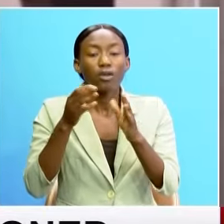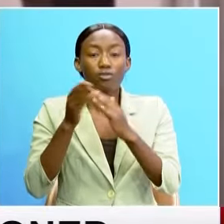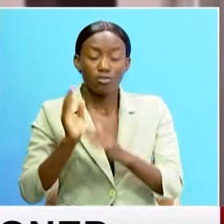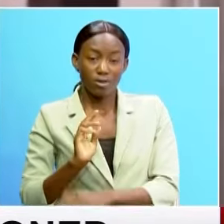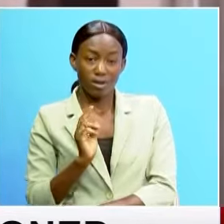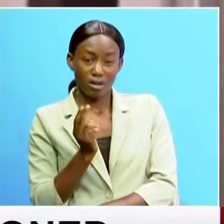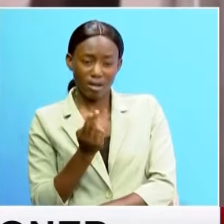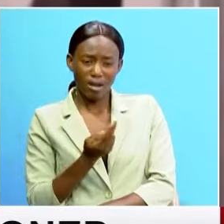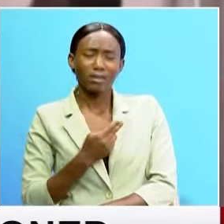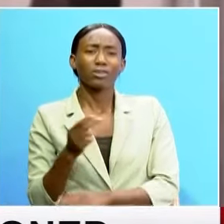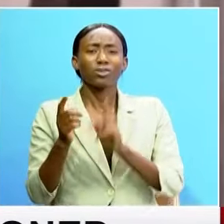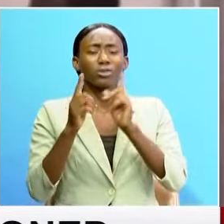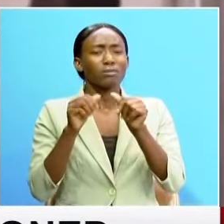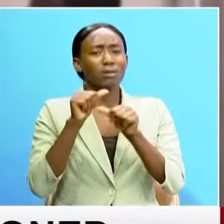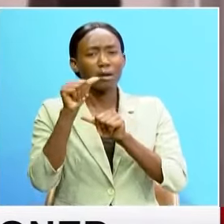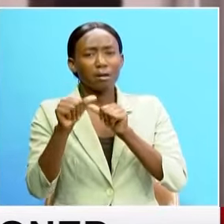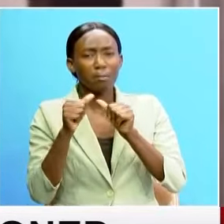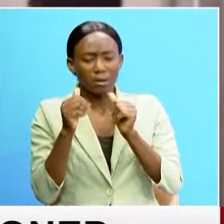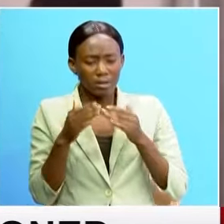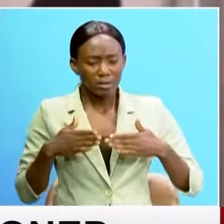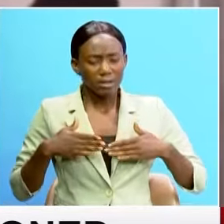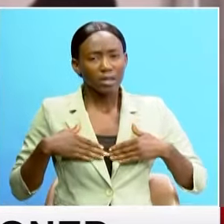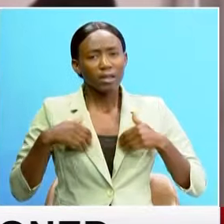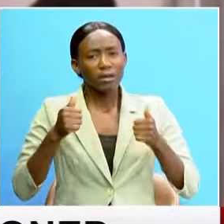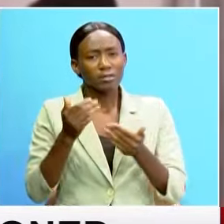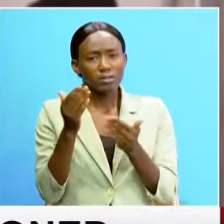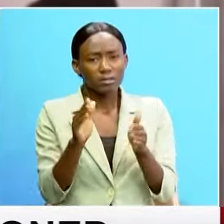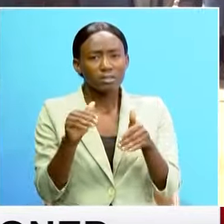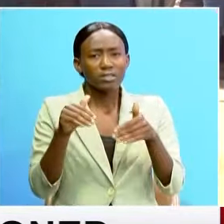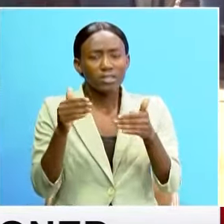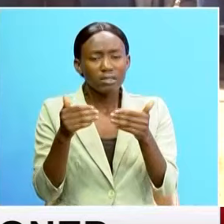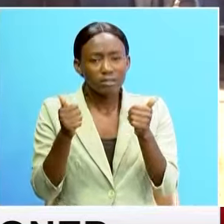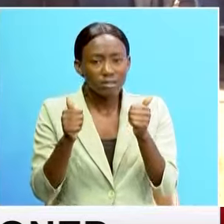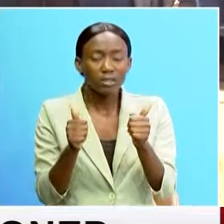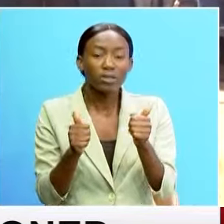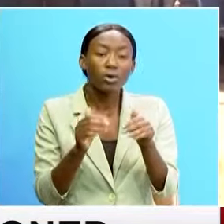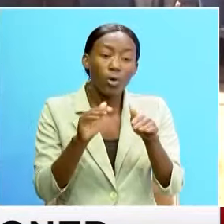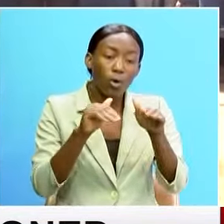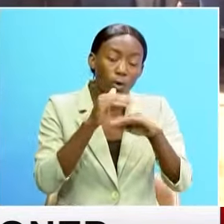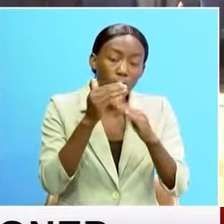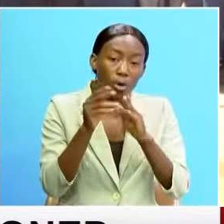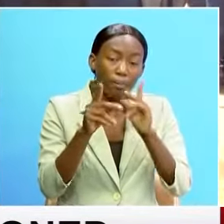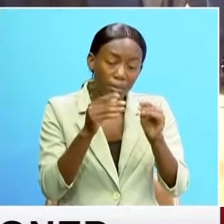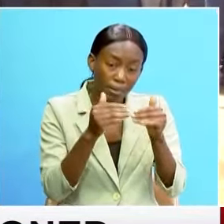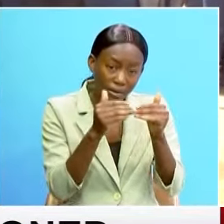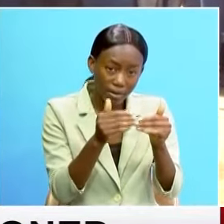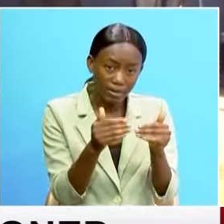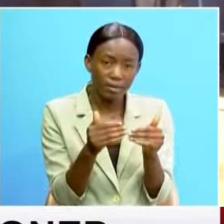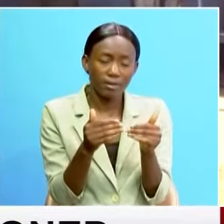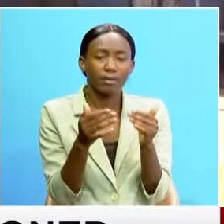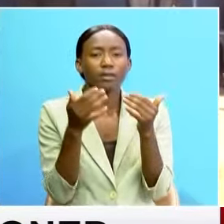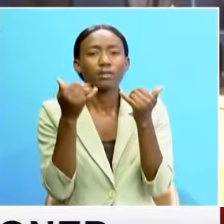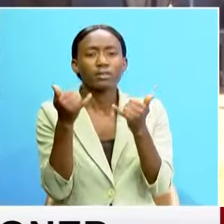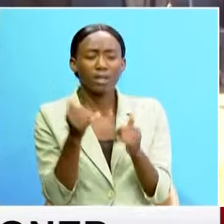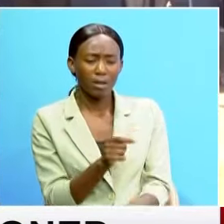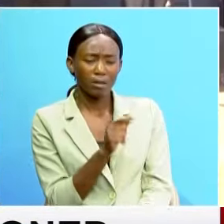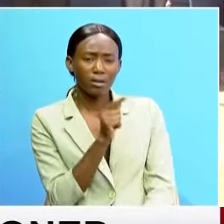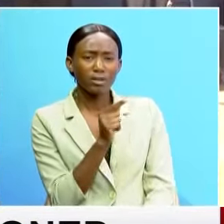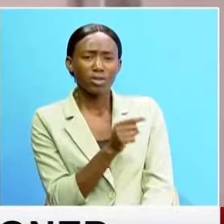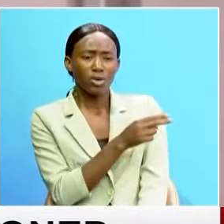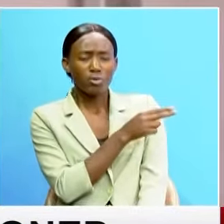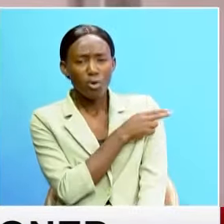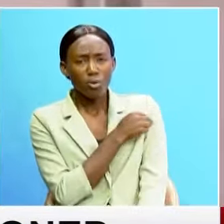about delivering health services, effective health services, closer to the population, if you've been there. D-Level 1 is